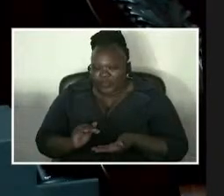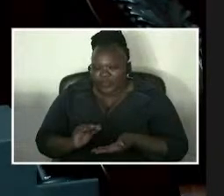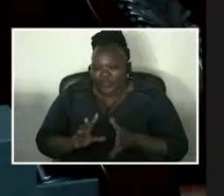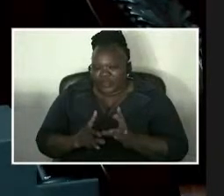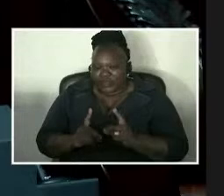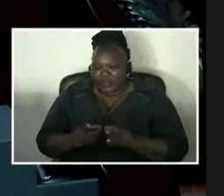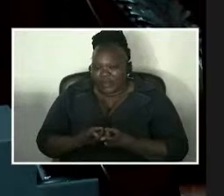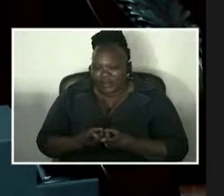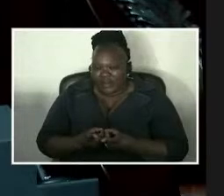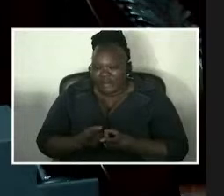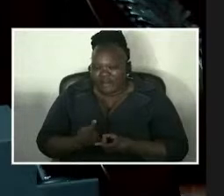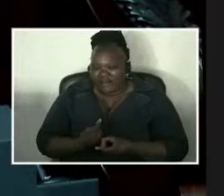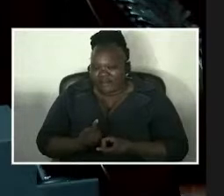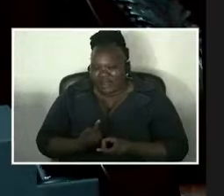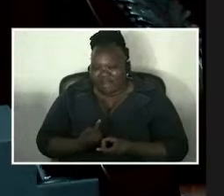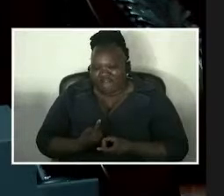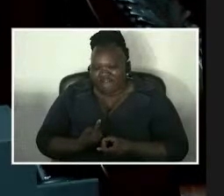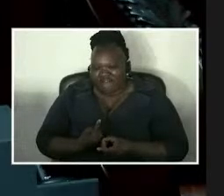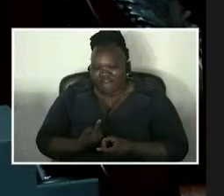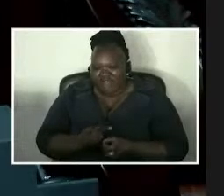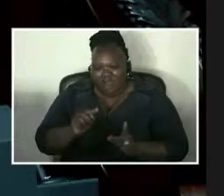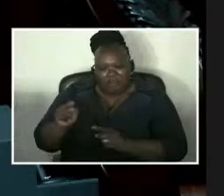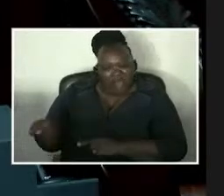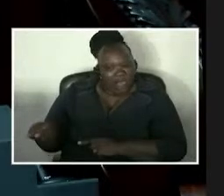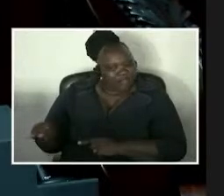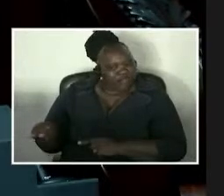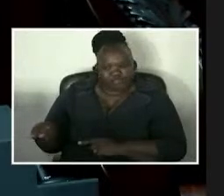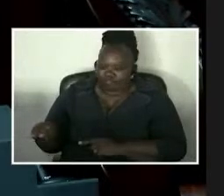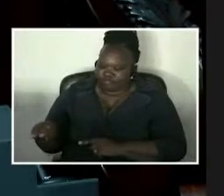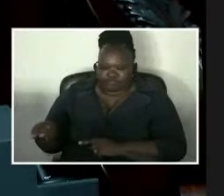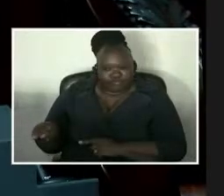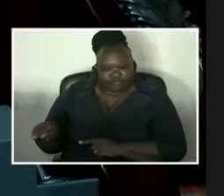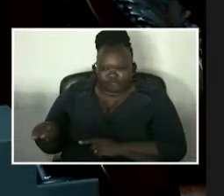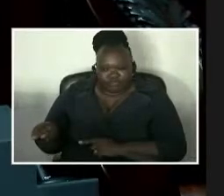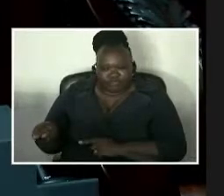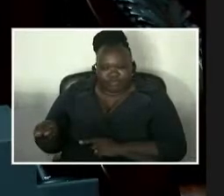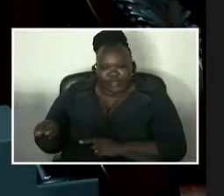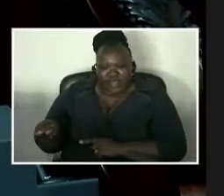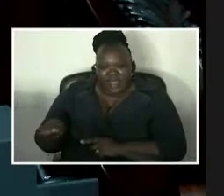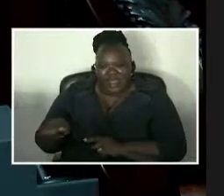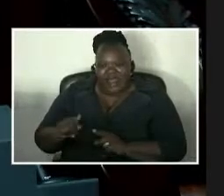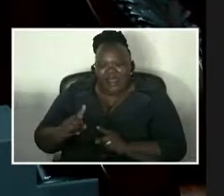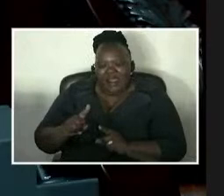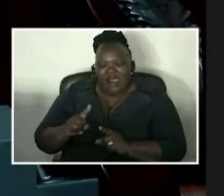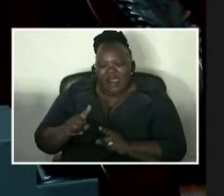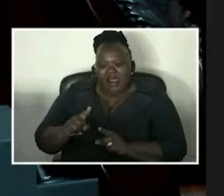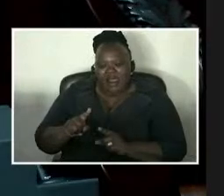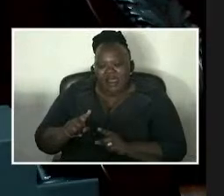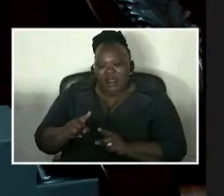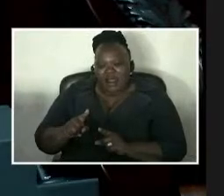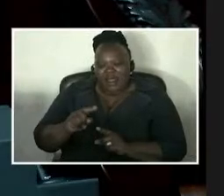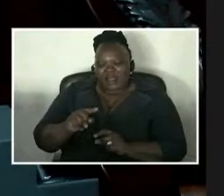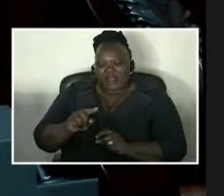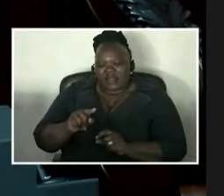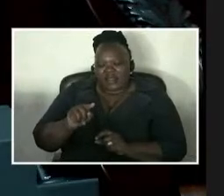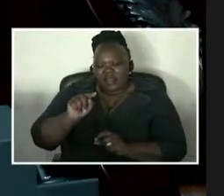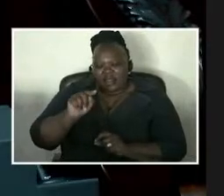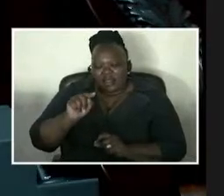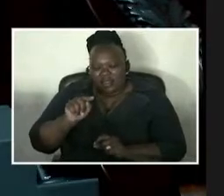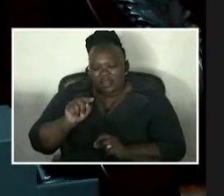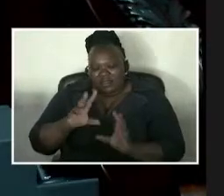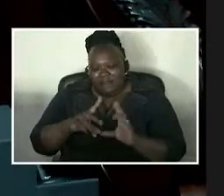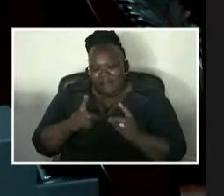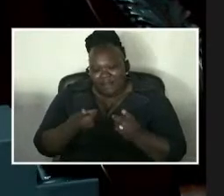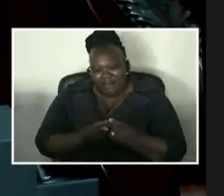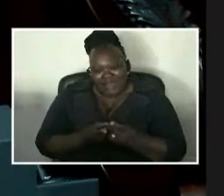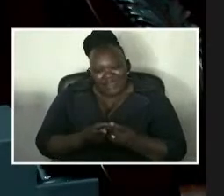department itself is not without blame the department in the last financial year under spent by 1.9